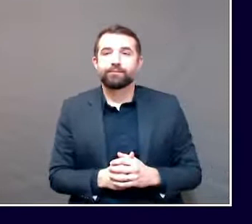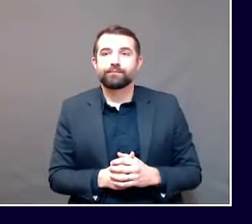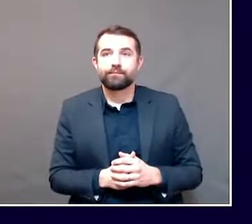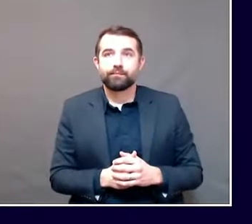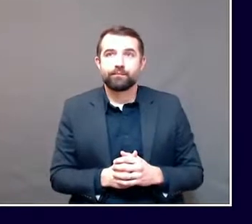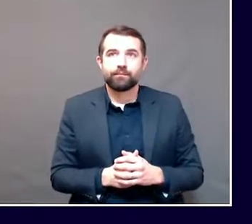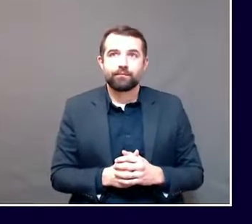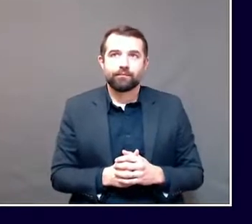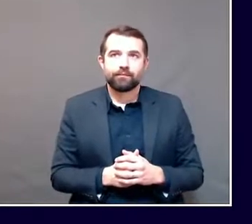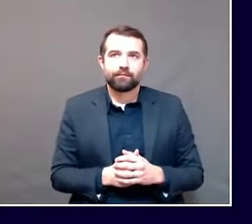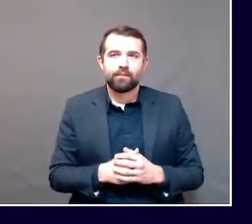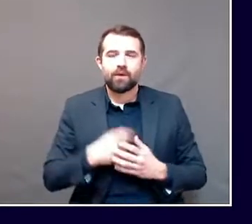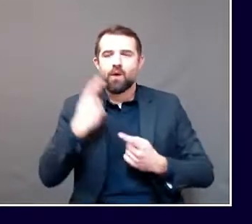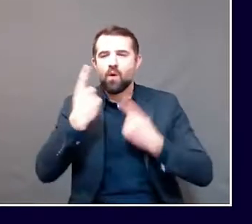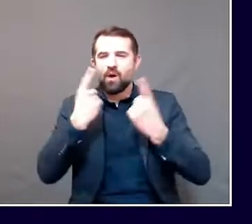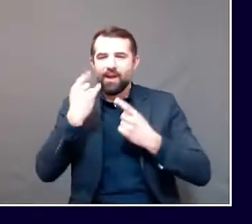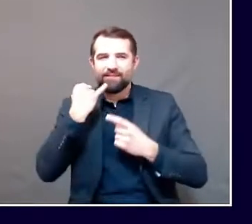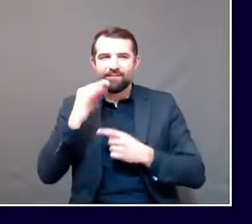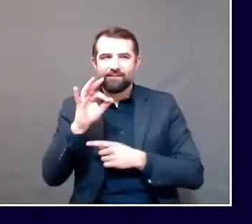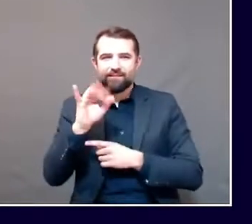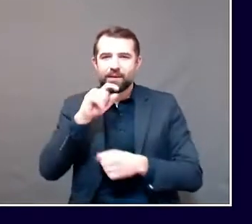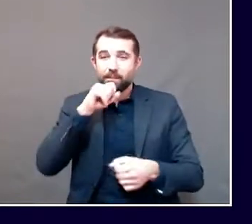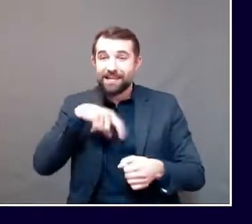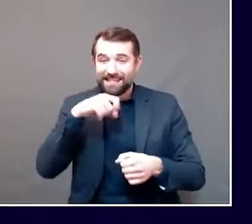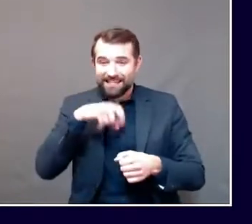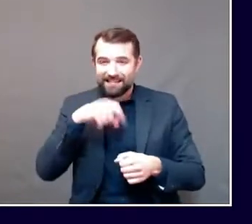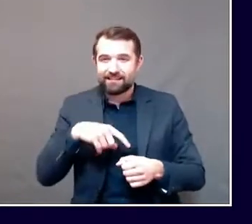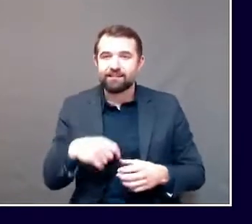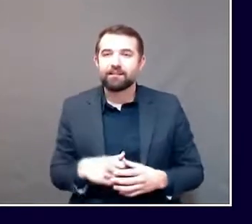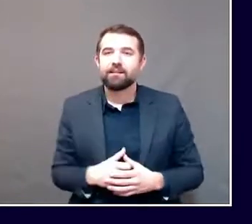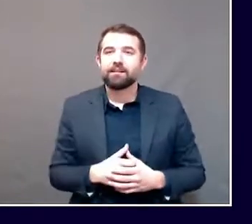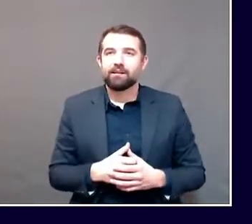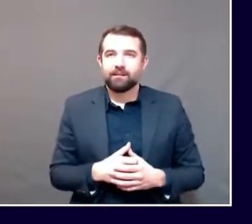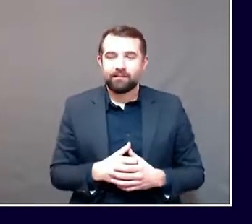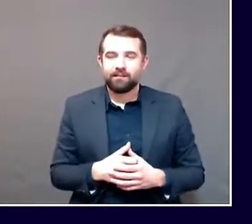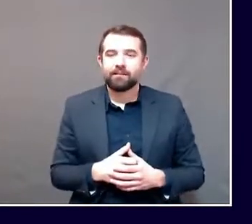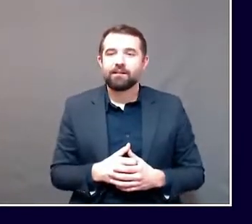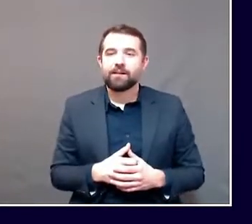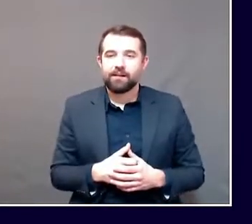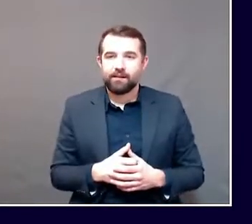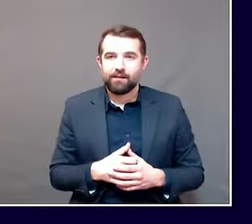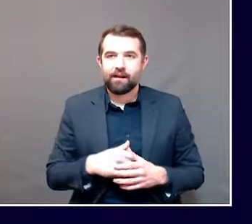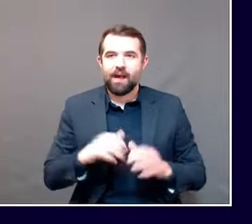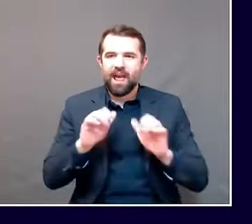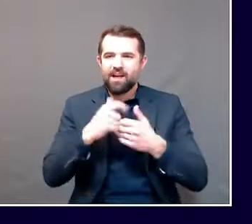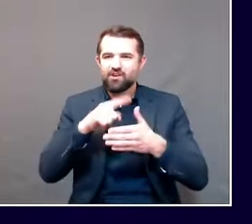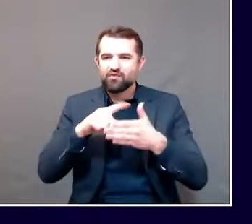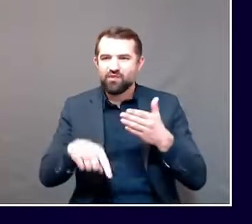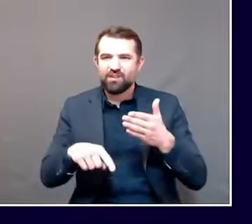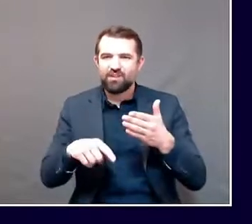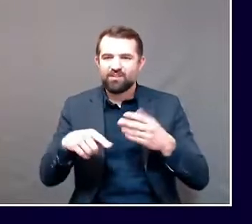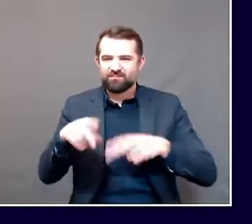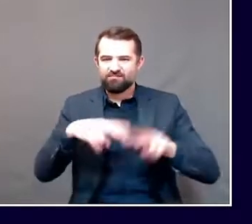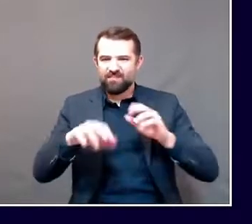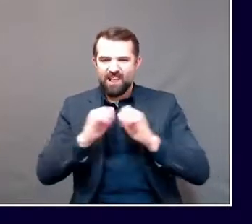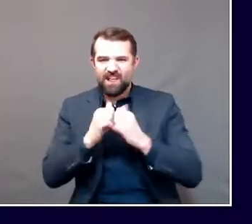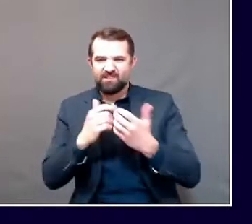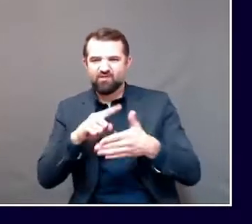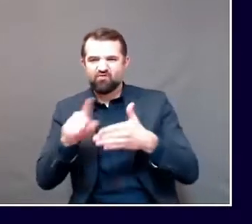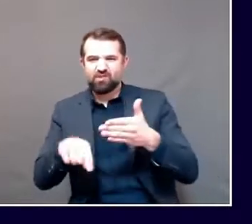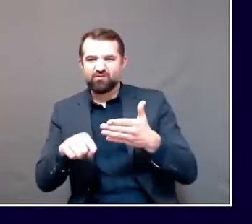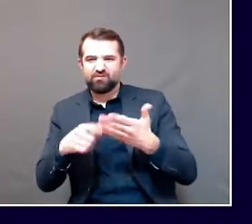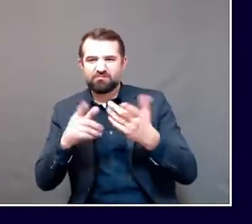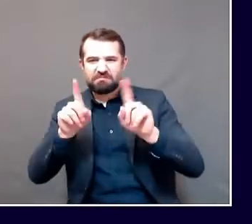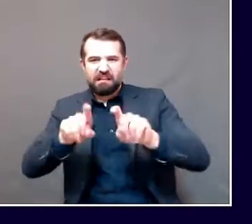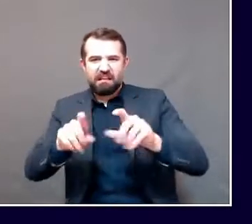those results would be logged through you. Good. So that's a great question, Morgan. One of the